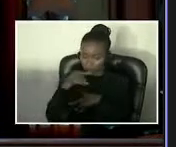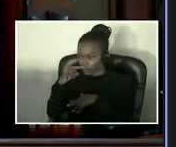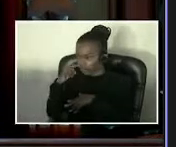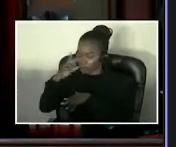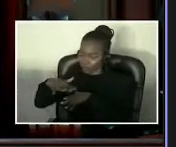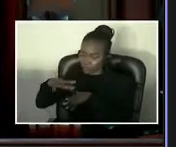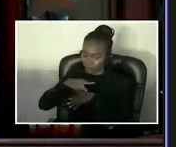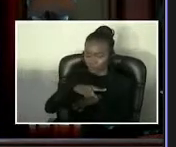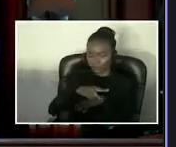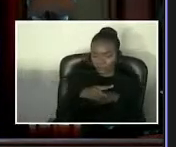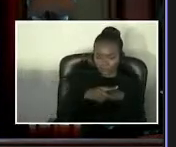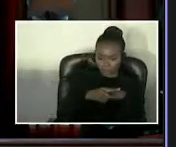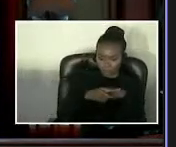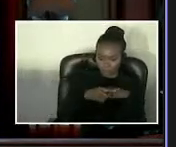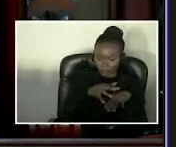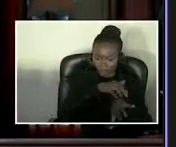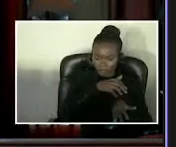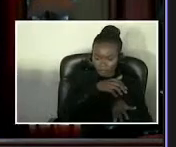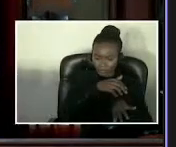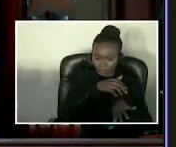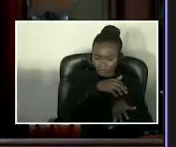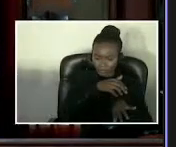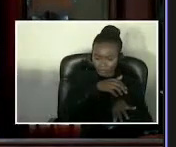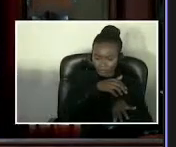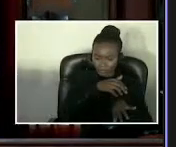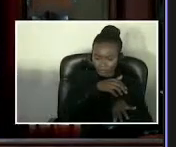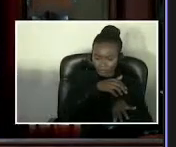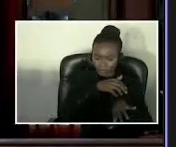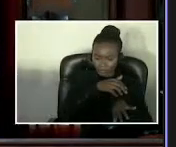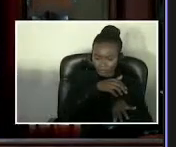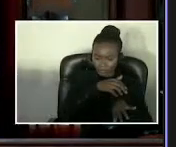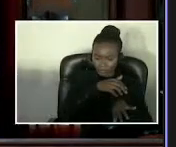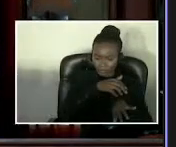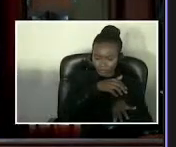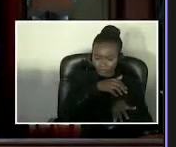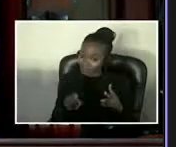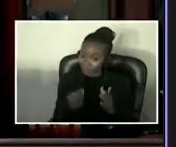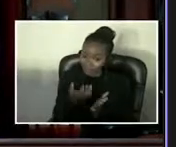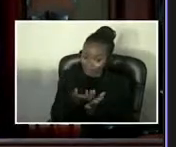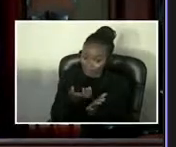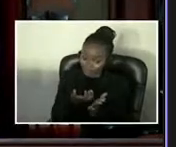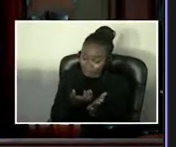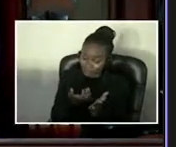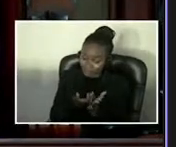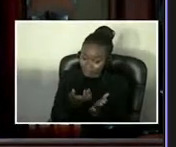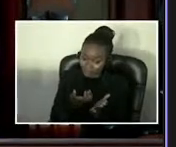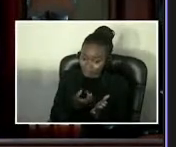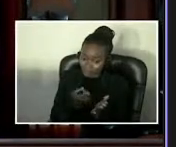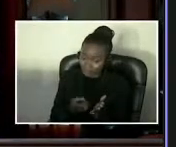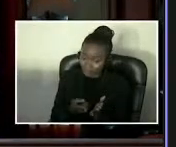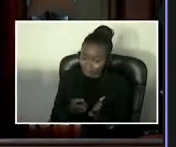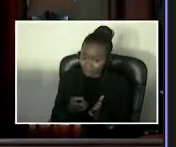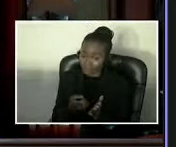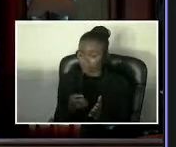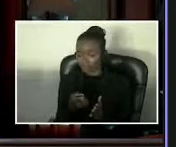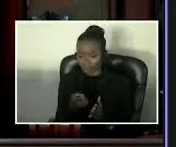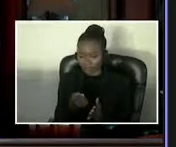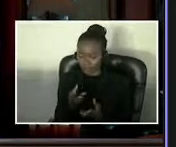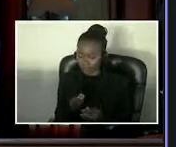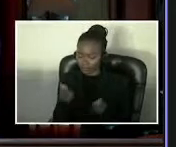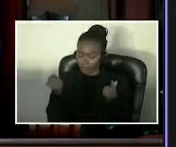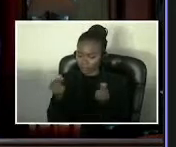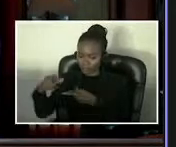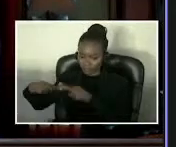back the tyranny of the market as long as the economy is dominated by uncultured privileged few the case of social